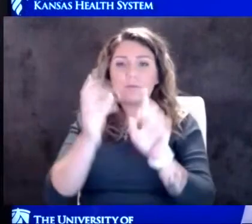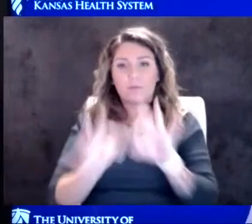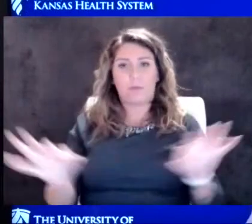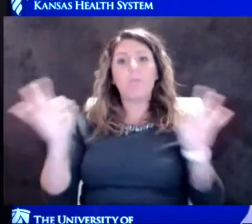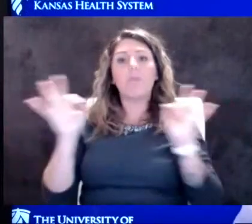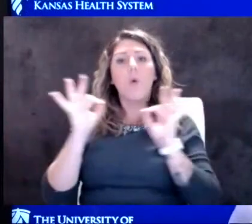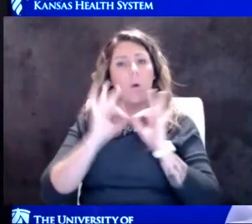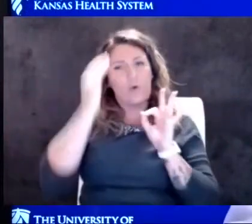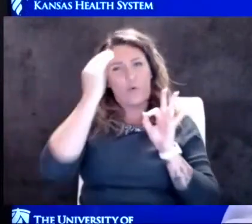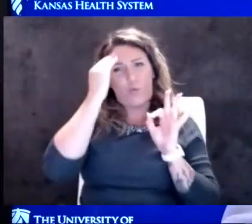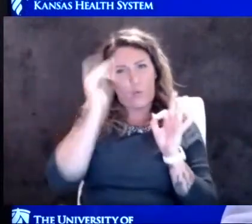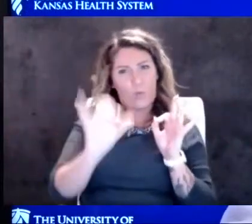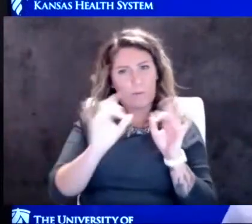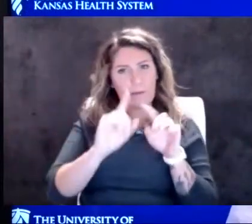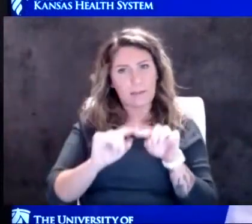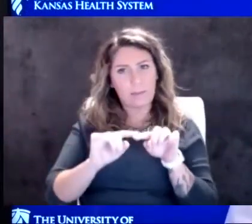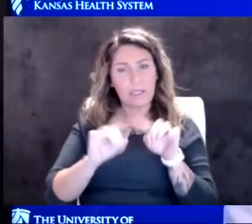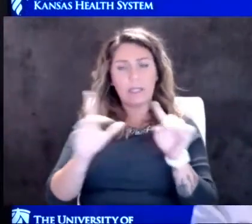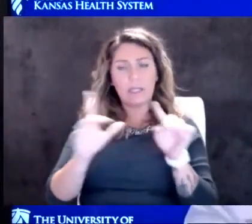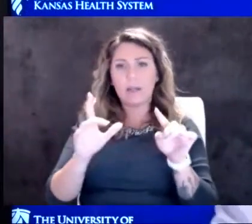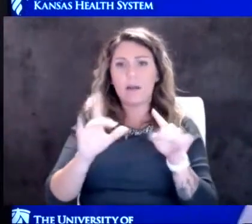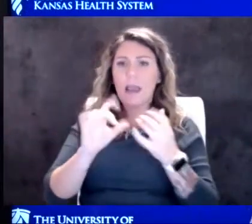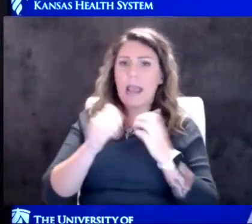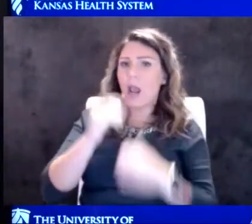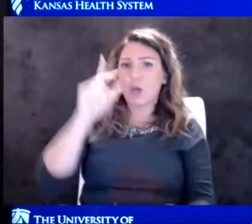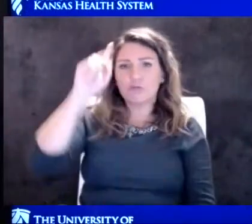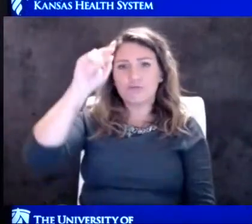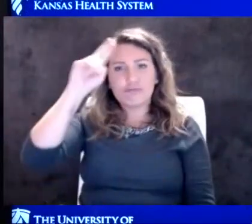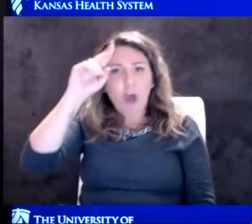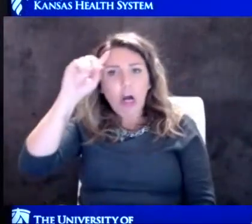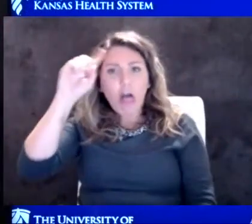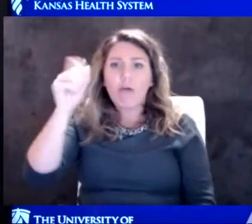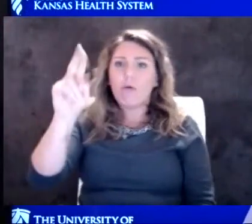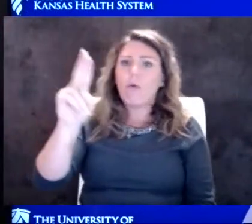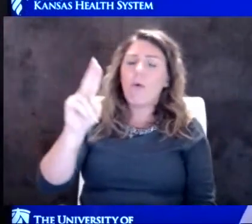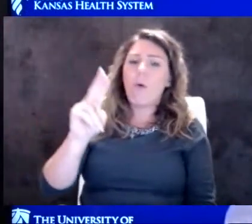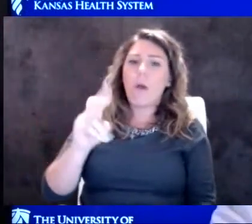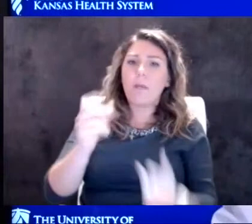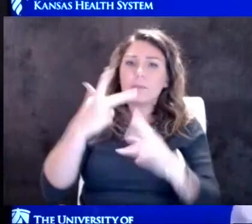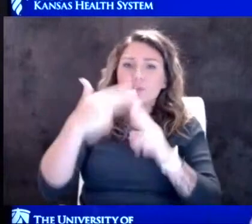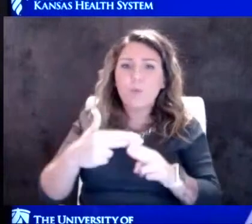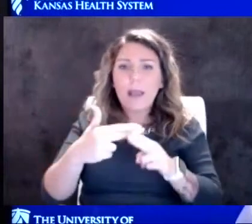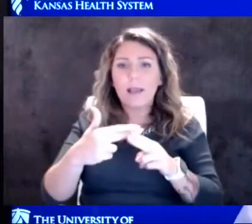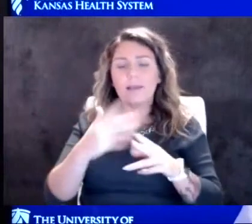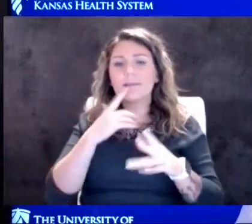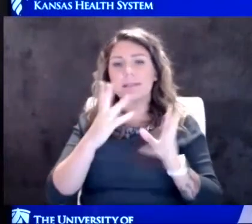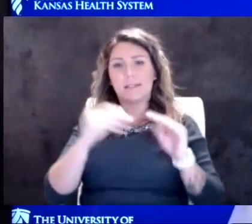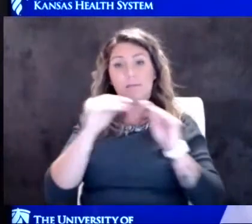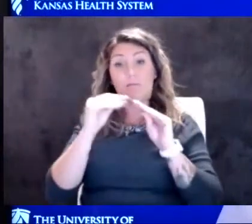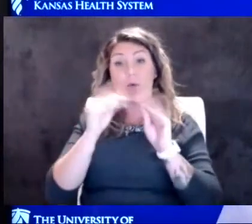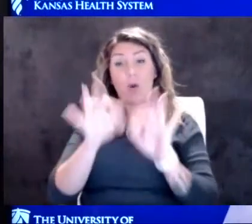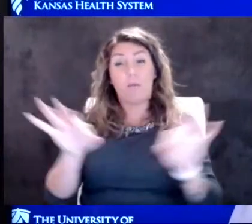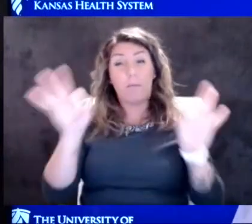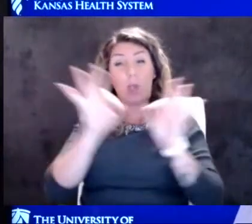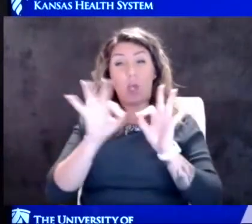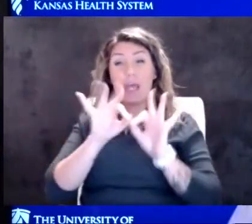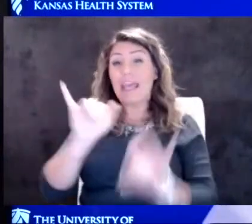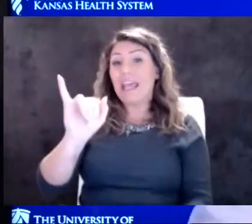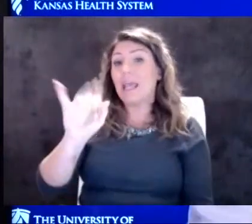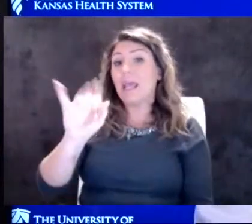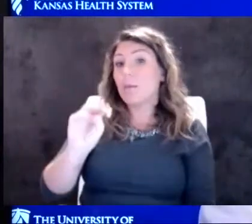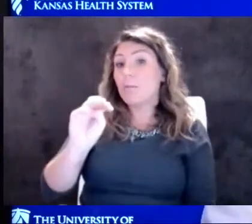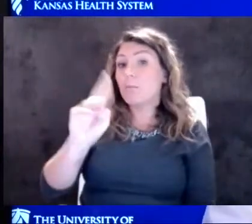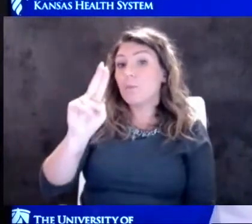than depending how tall or how much somebody weighs or a child weighs, it's more important about the immunological age. And